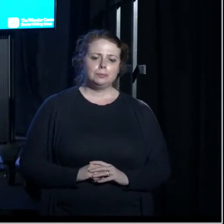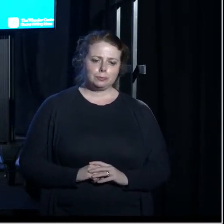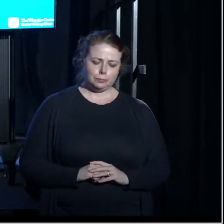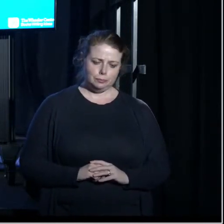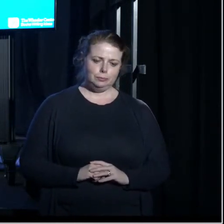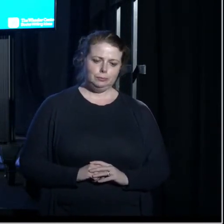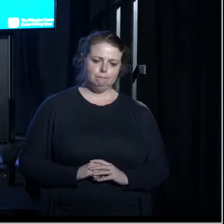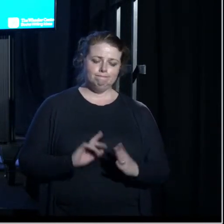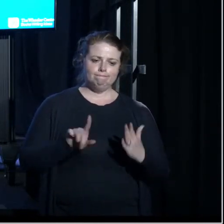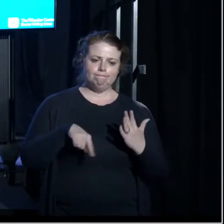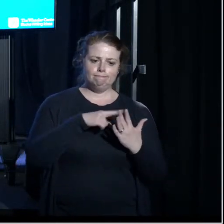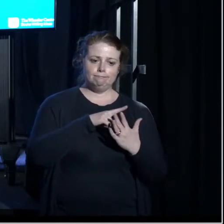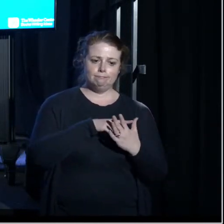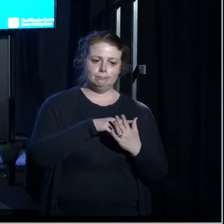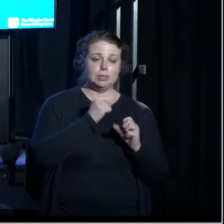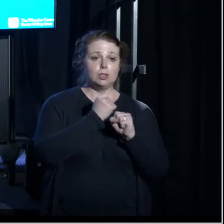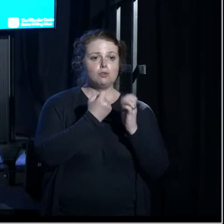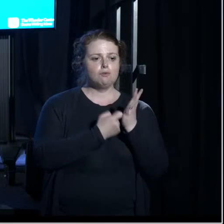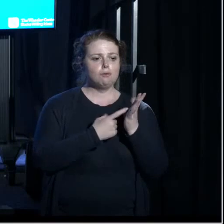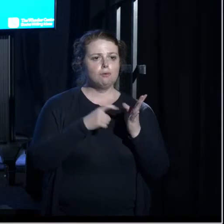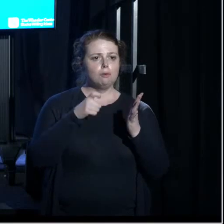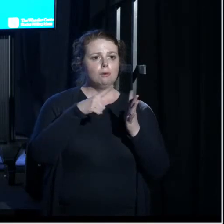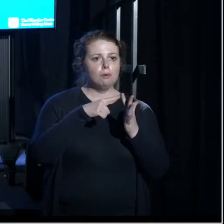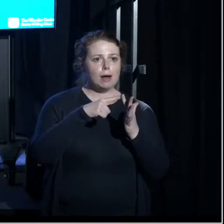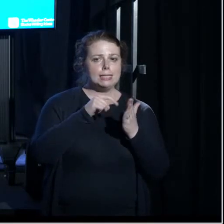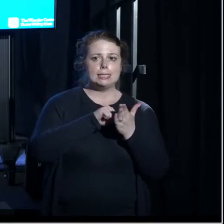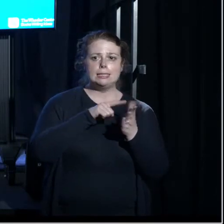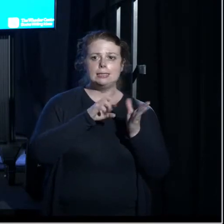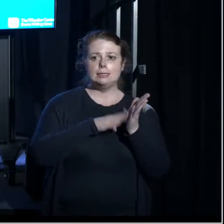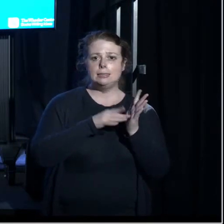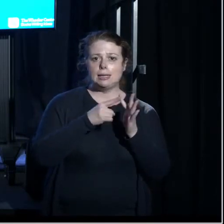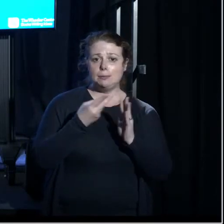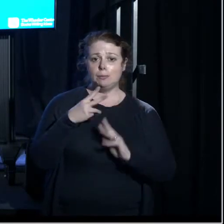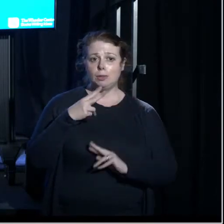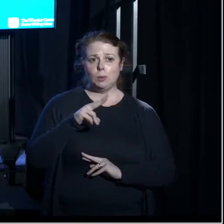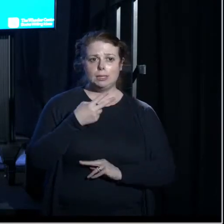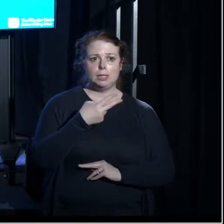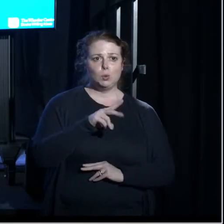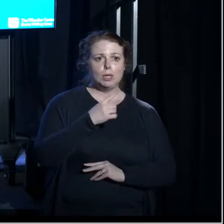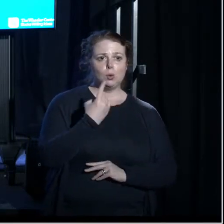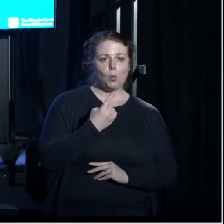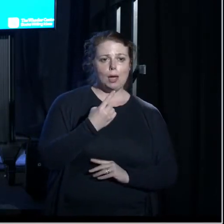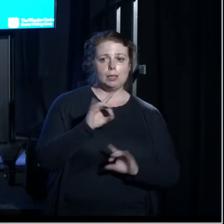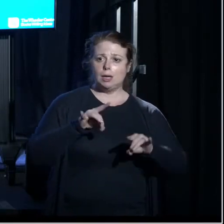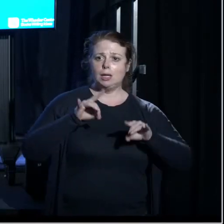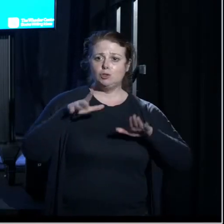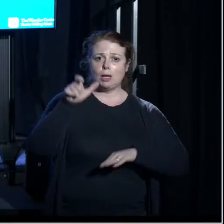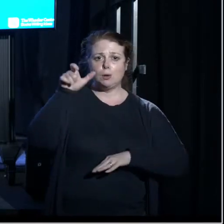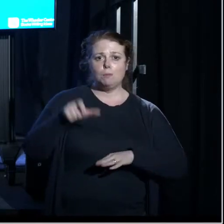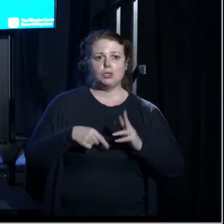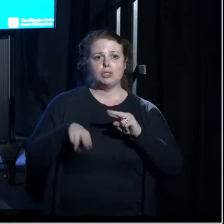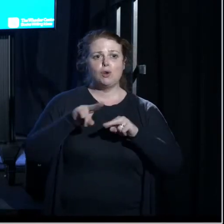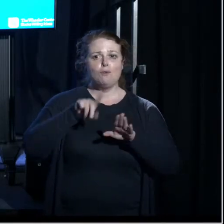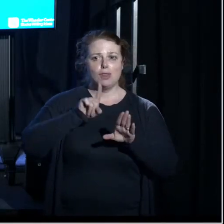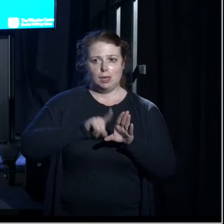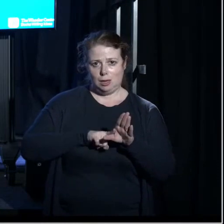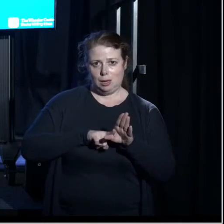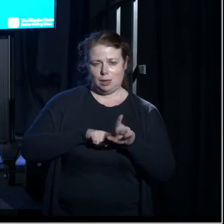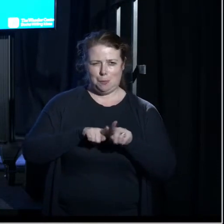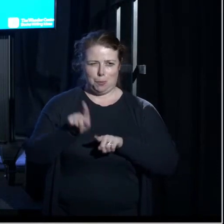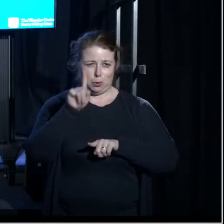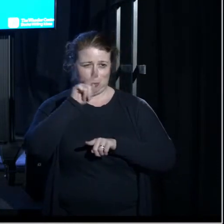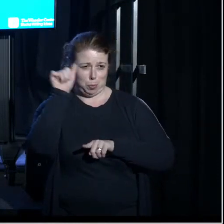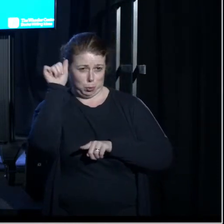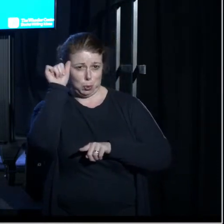And then after Thuy, we have Grace Tame, 2021 Australian of the Year. Now, most people know who